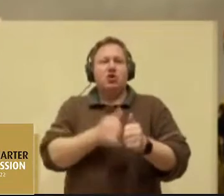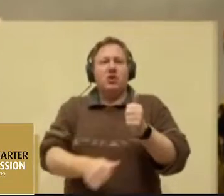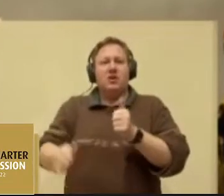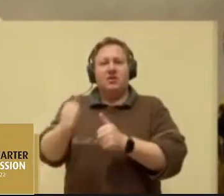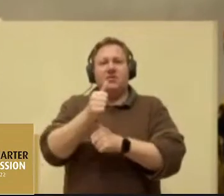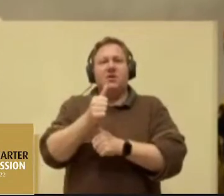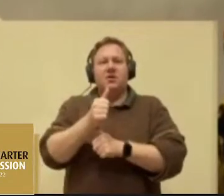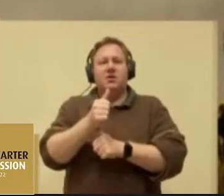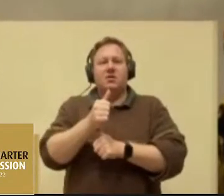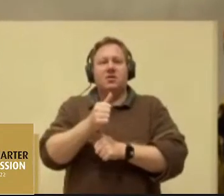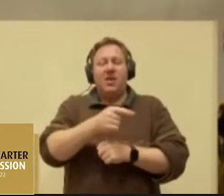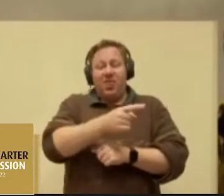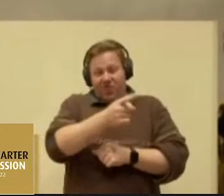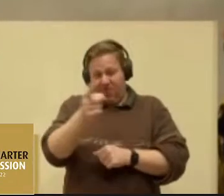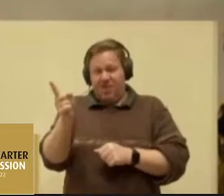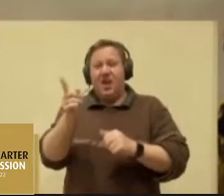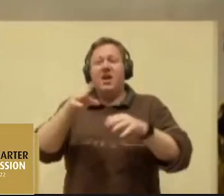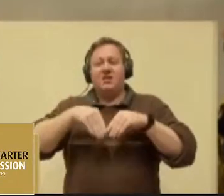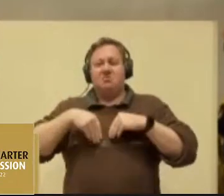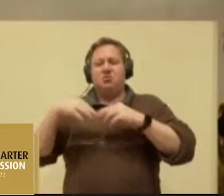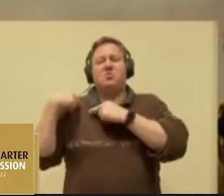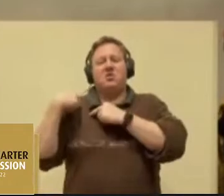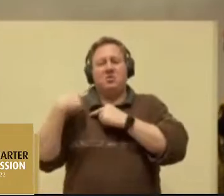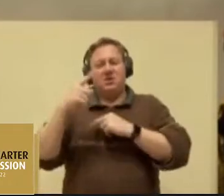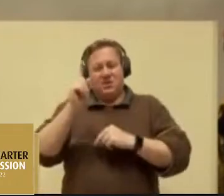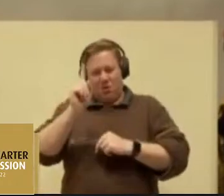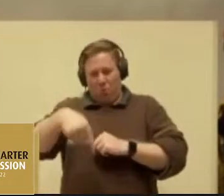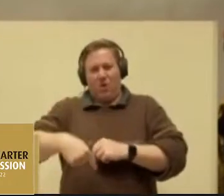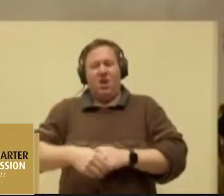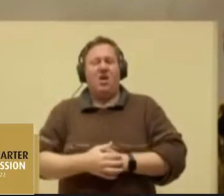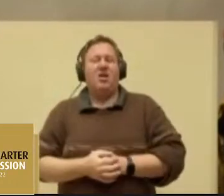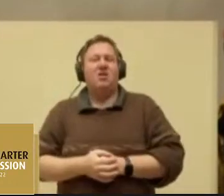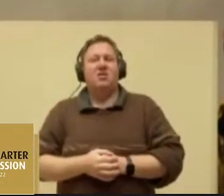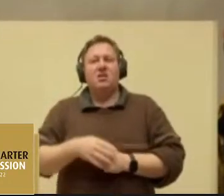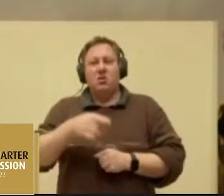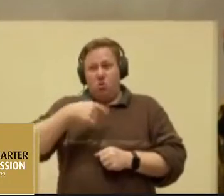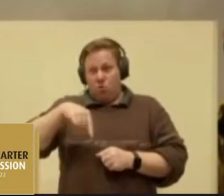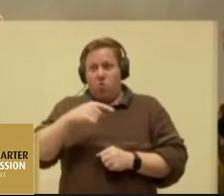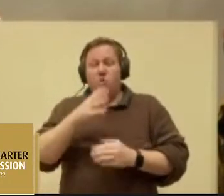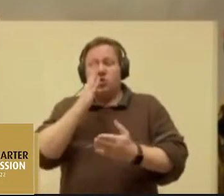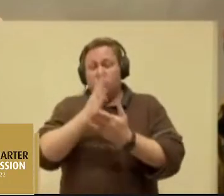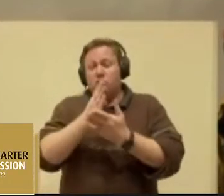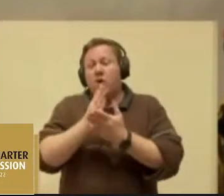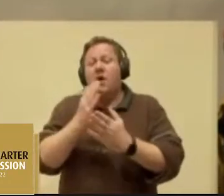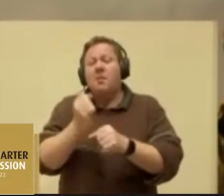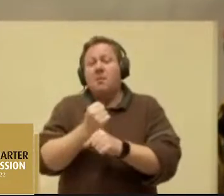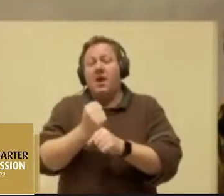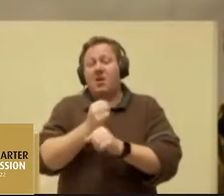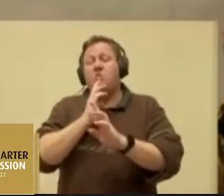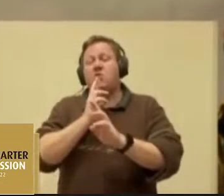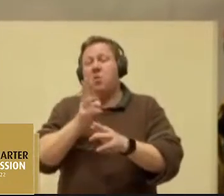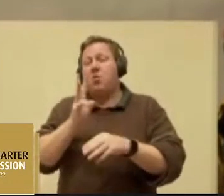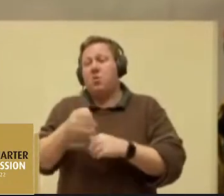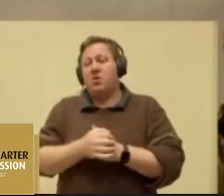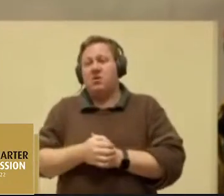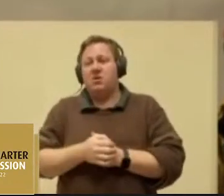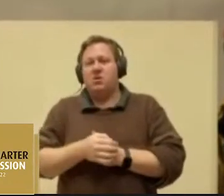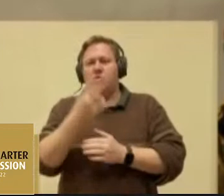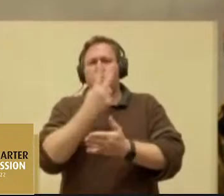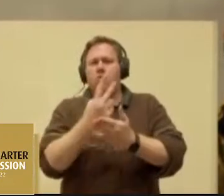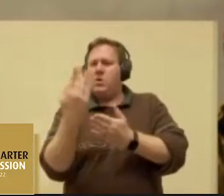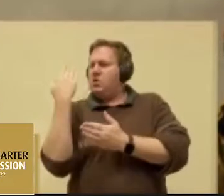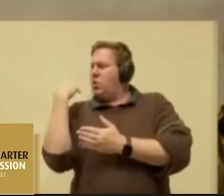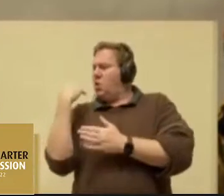we will call them to account at the national level we will make sure that they begin to respond just two weeks ago on the 6th of